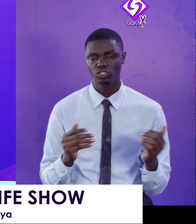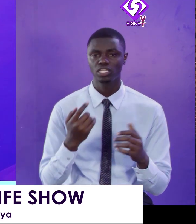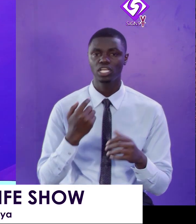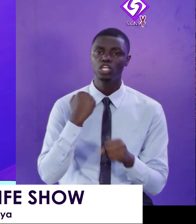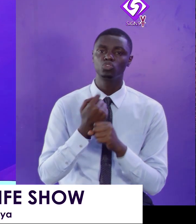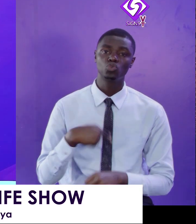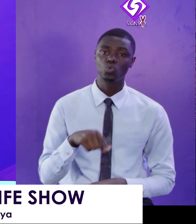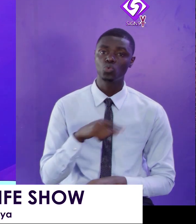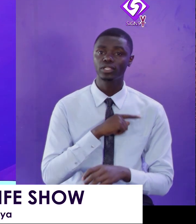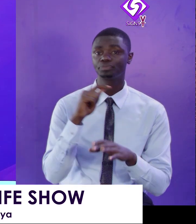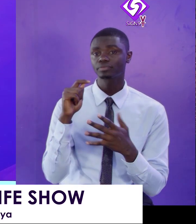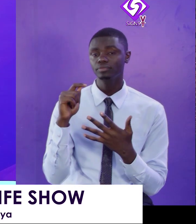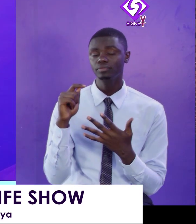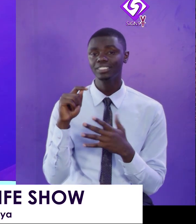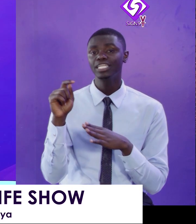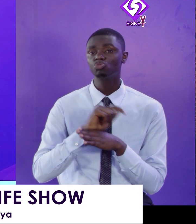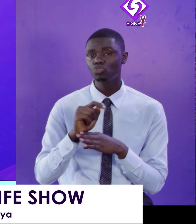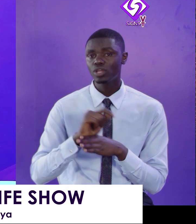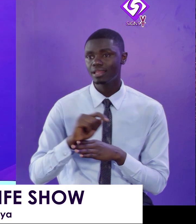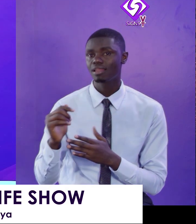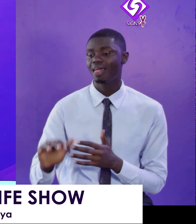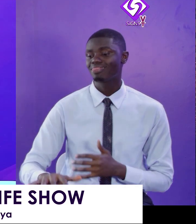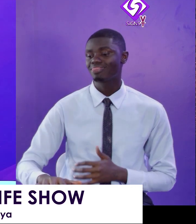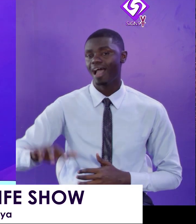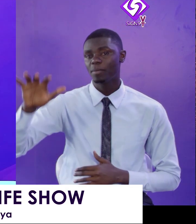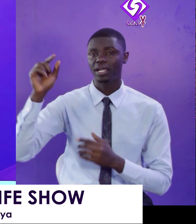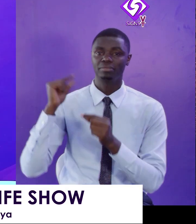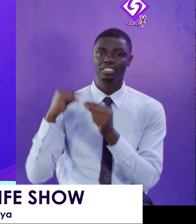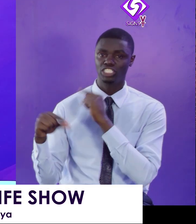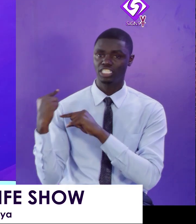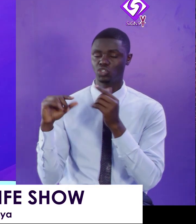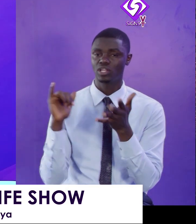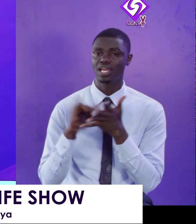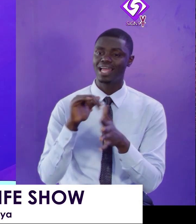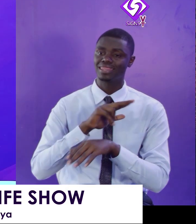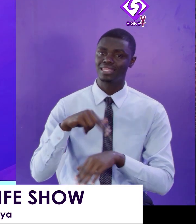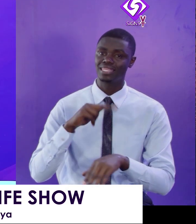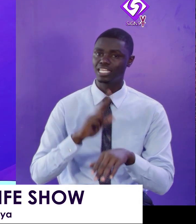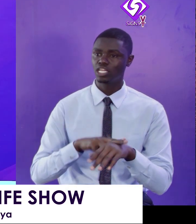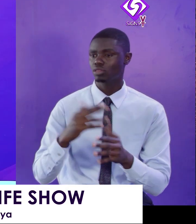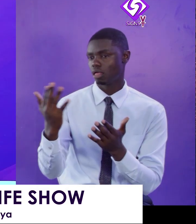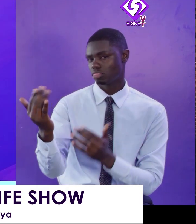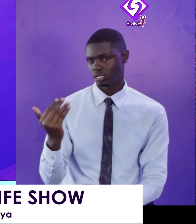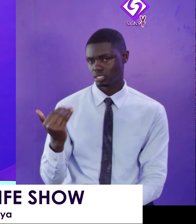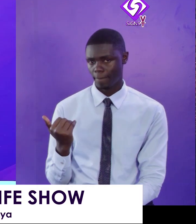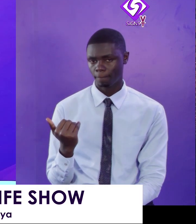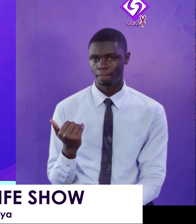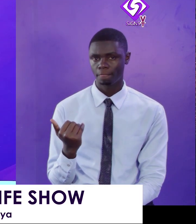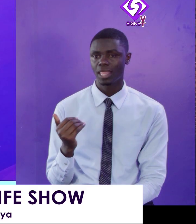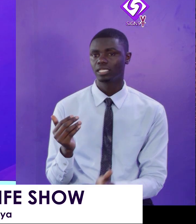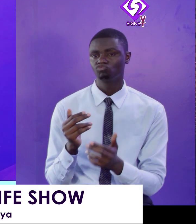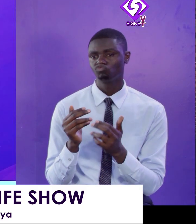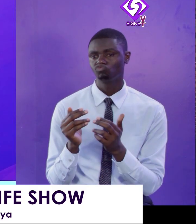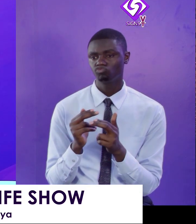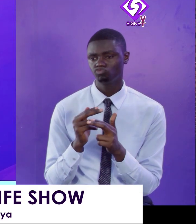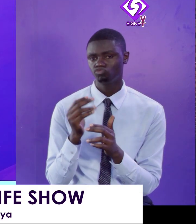train the upcoming generation that the nation that is coming ahead, that in the near